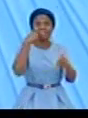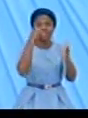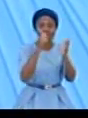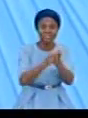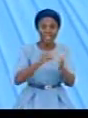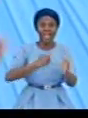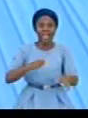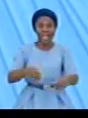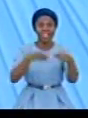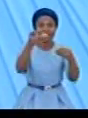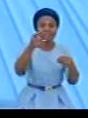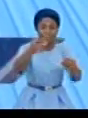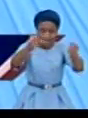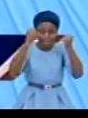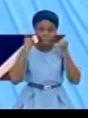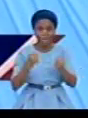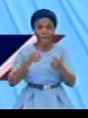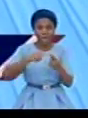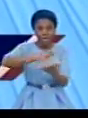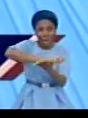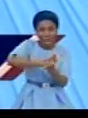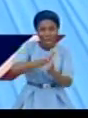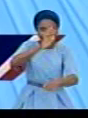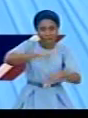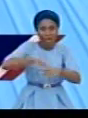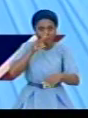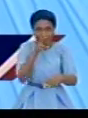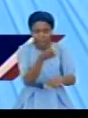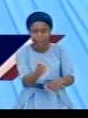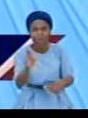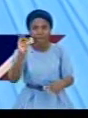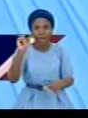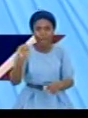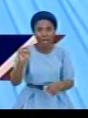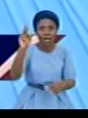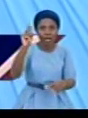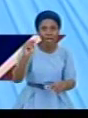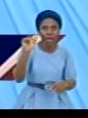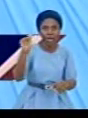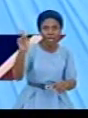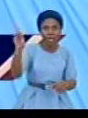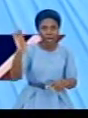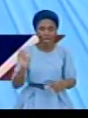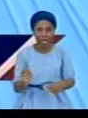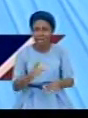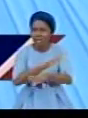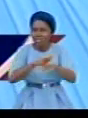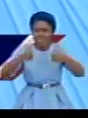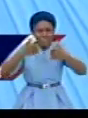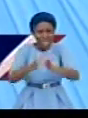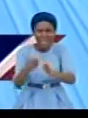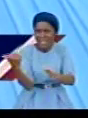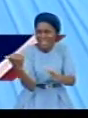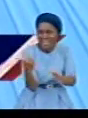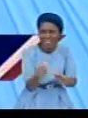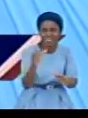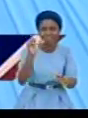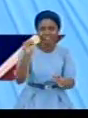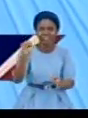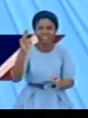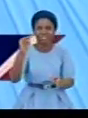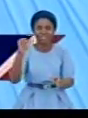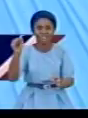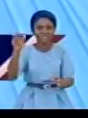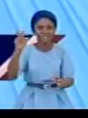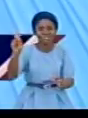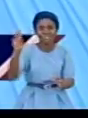serpents and scorpions. Don't let anything walk over you anymore. And don't let any serpent, any scorpion walk over you